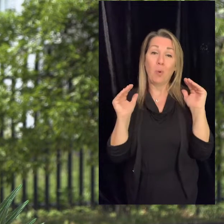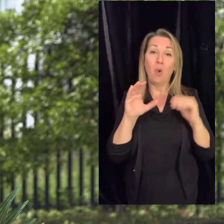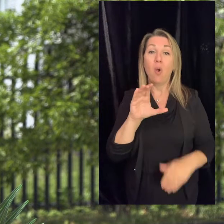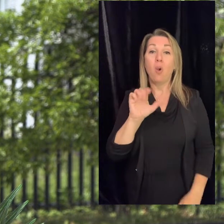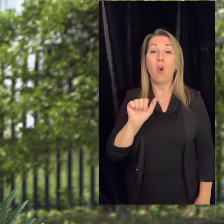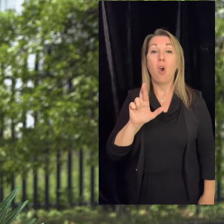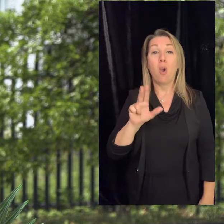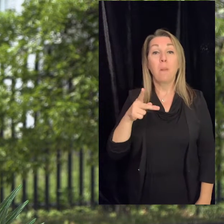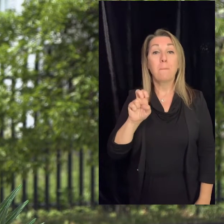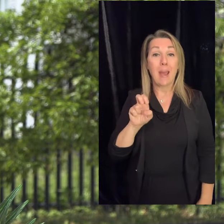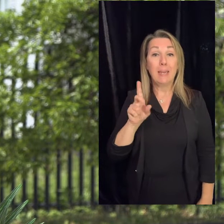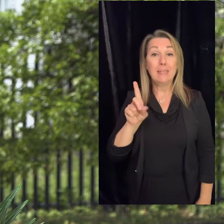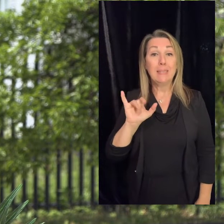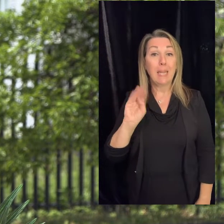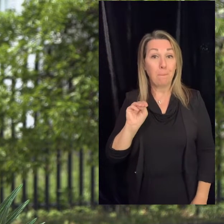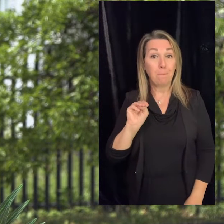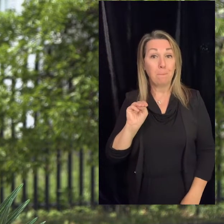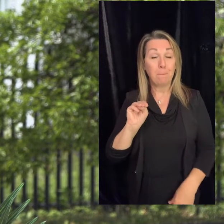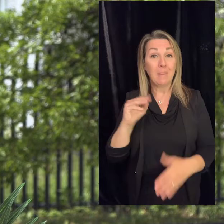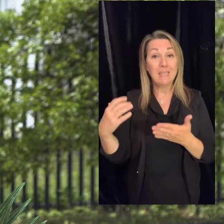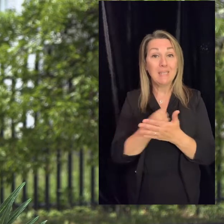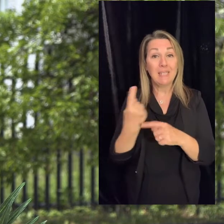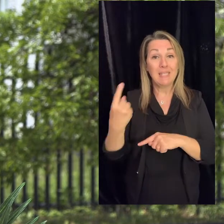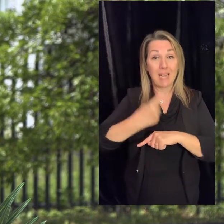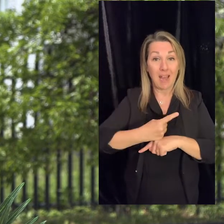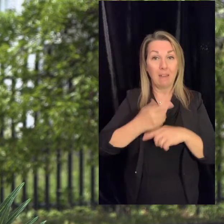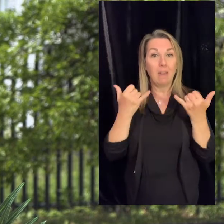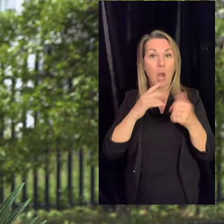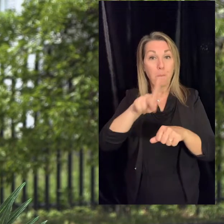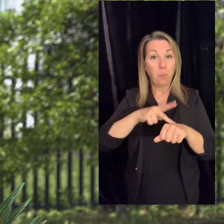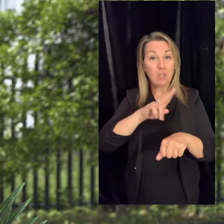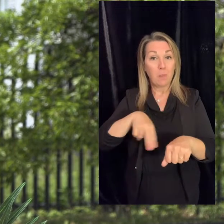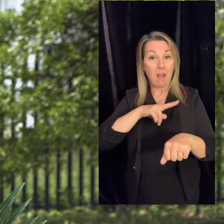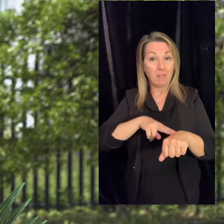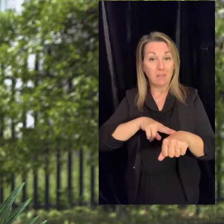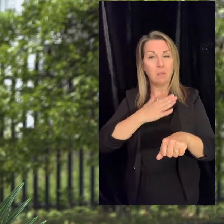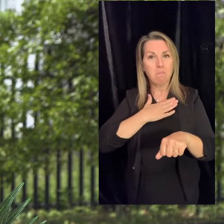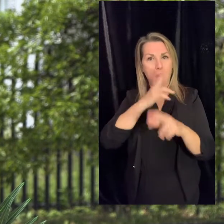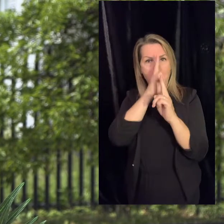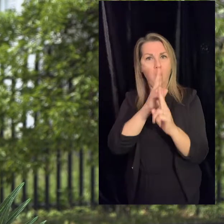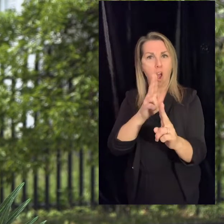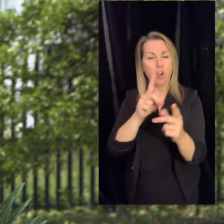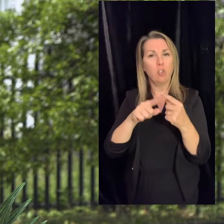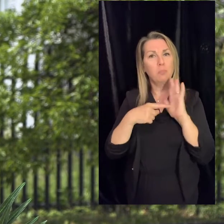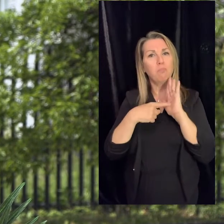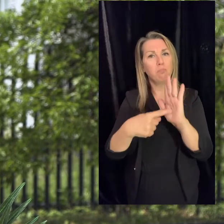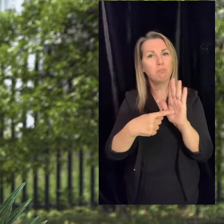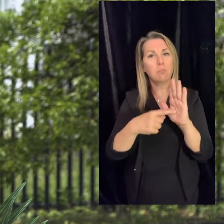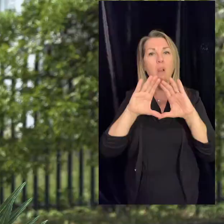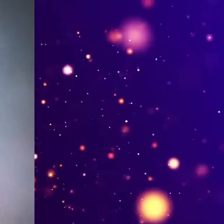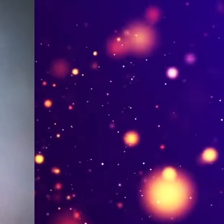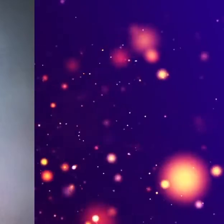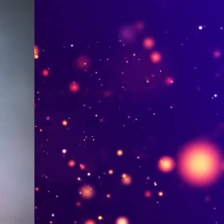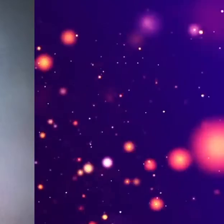diem. And now, Principal Nelson, it is my great pleasure and honor to present to you the class of